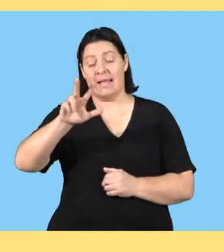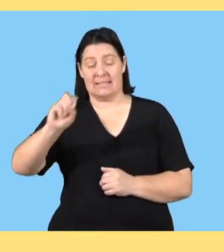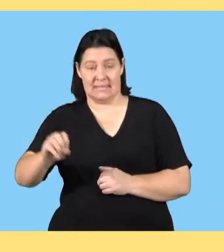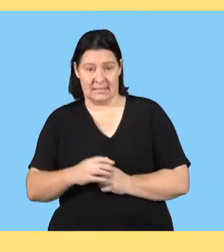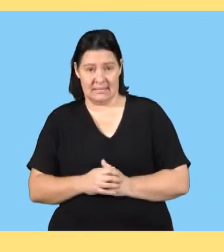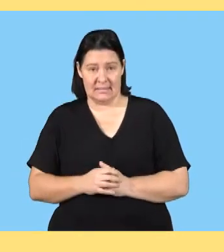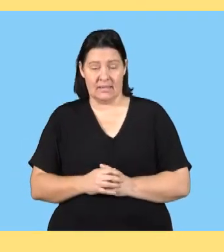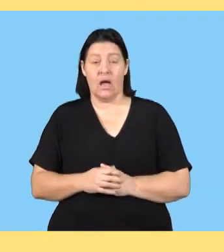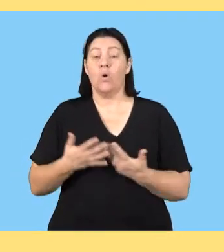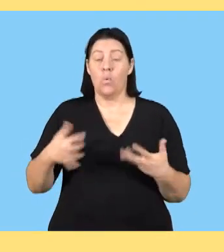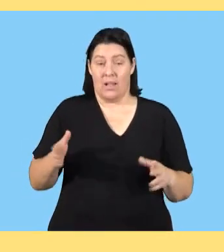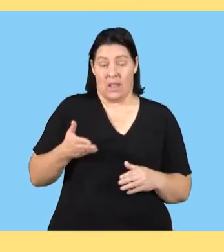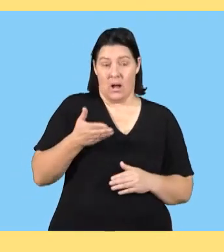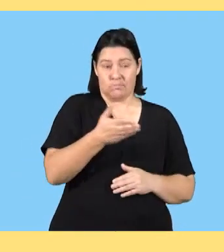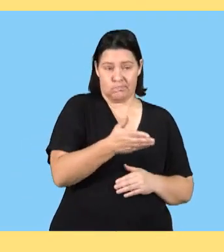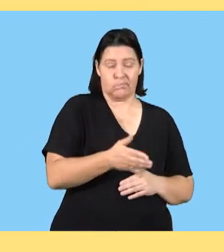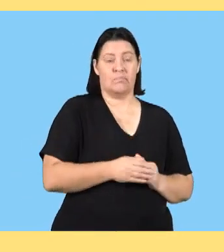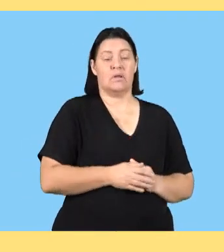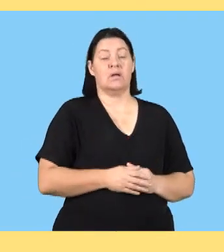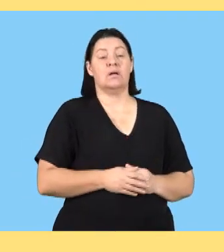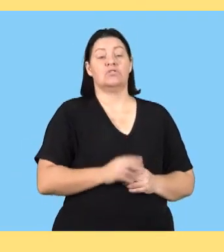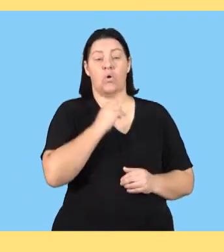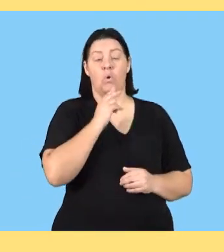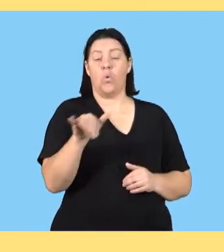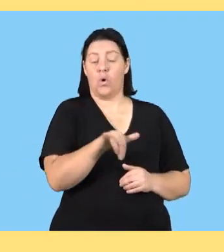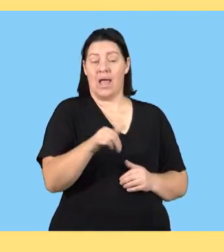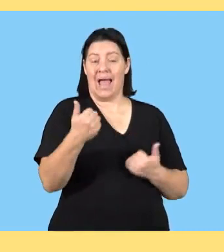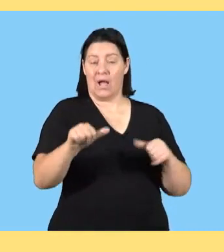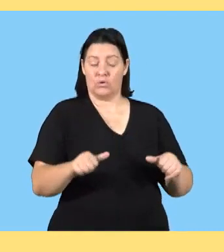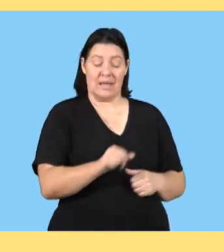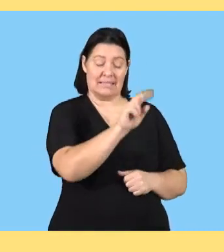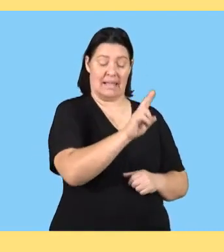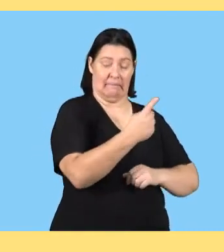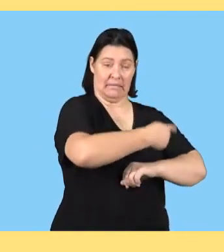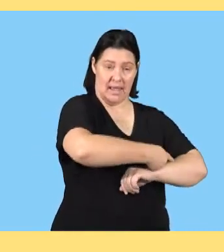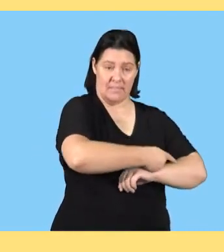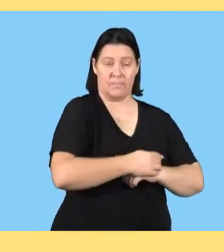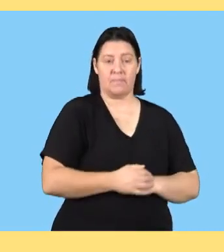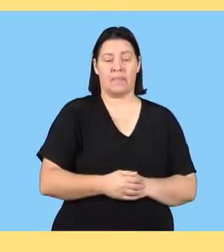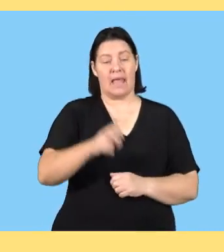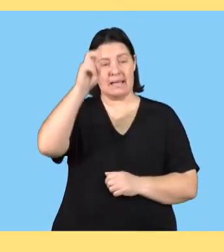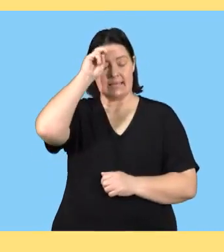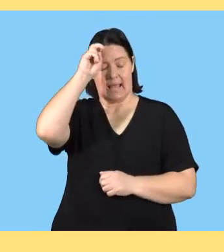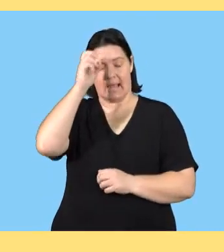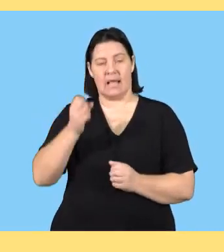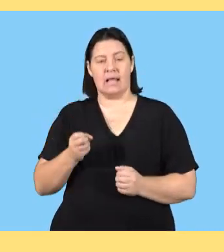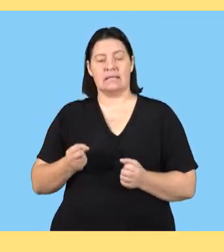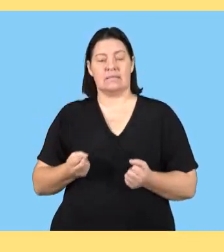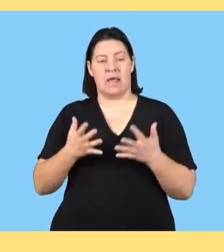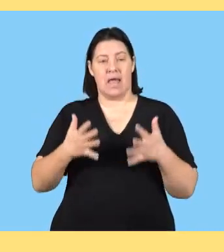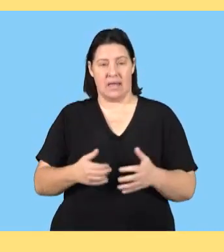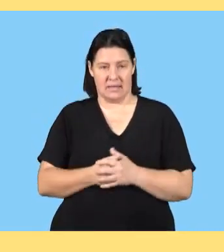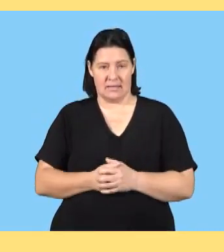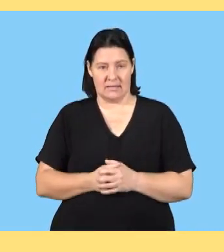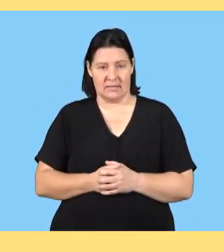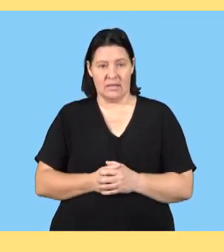280. So when we come here, we are now saying which account do we debit? King Suppliers, a creditor.